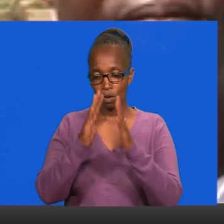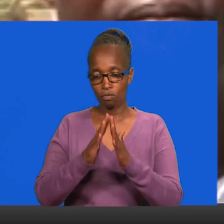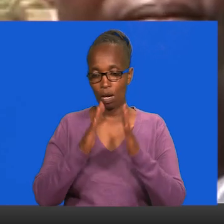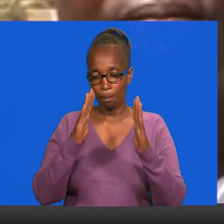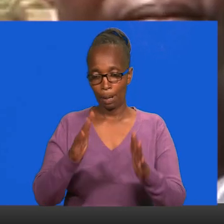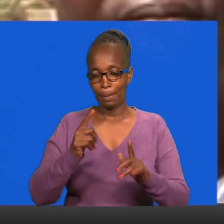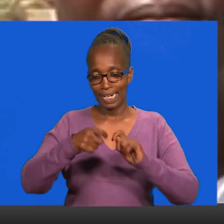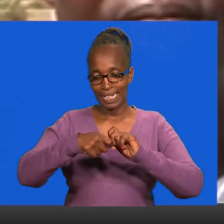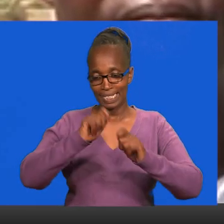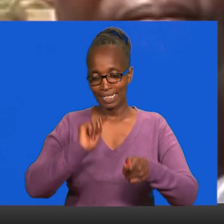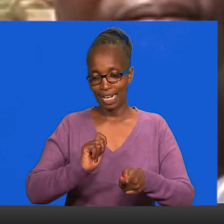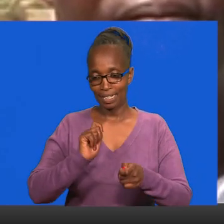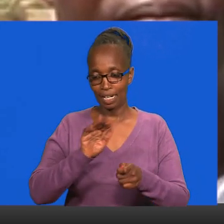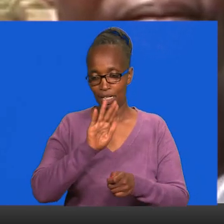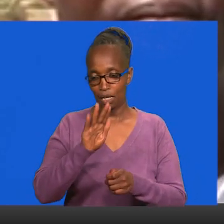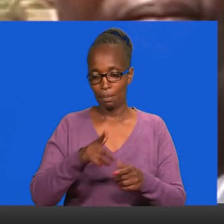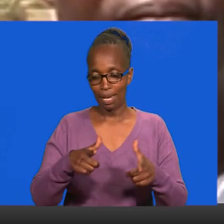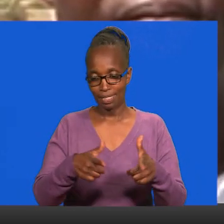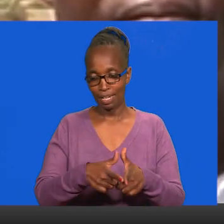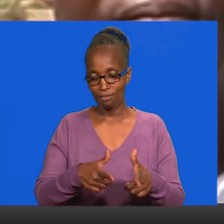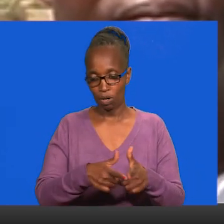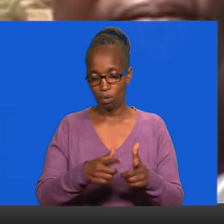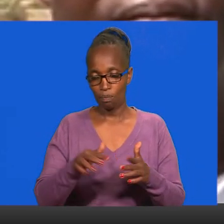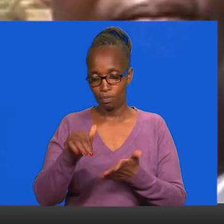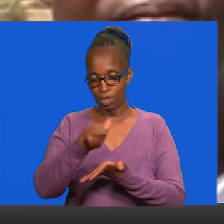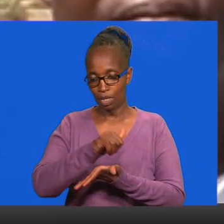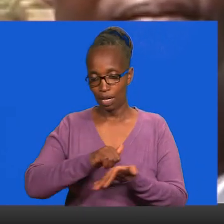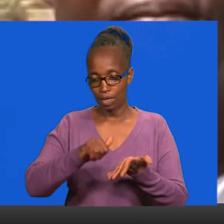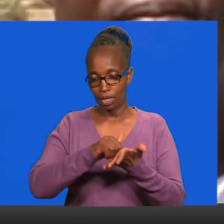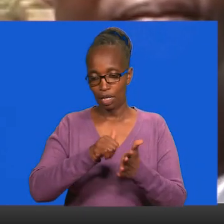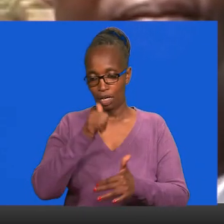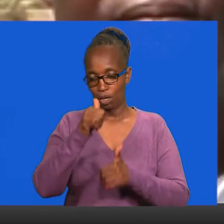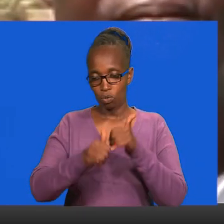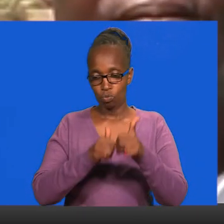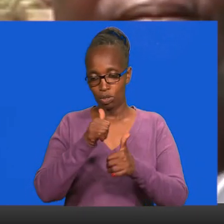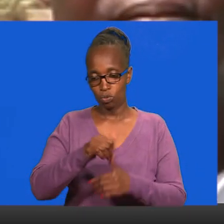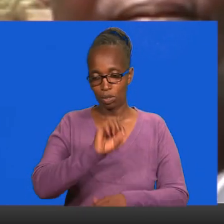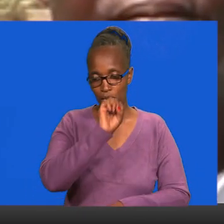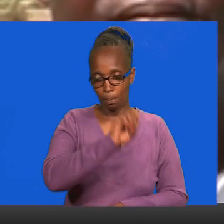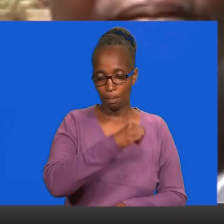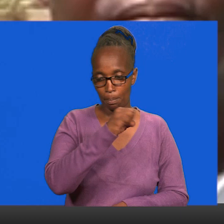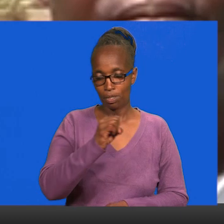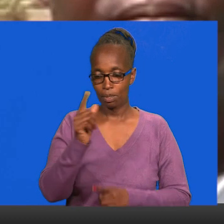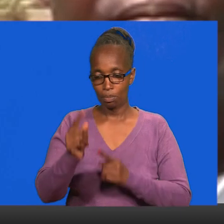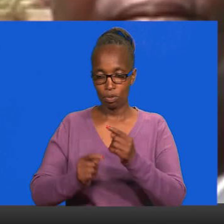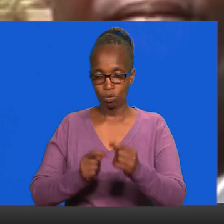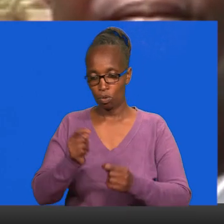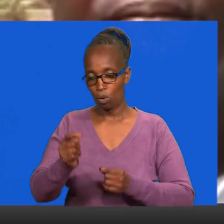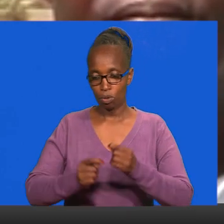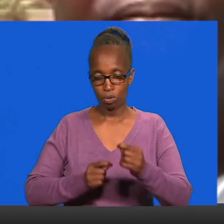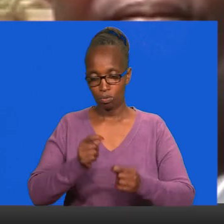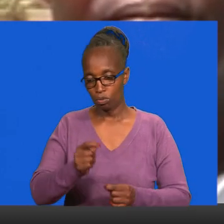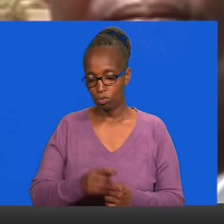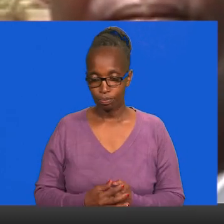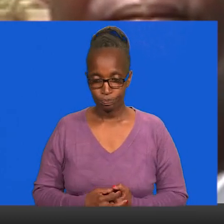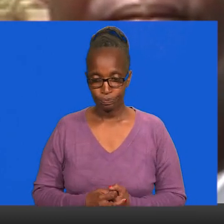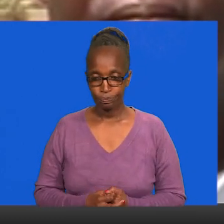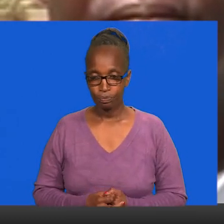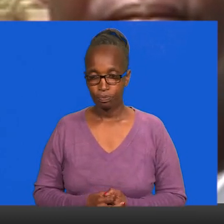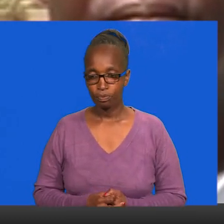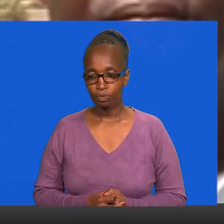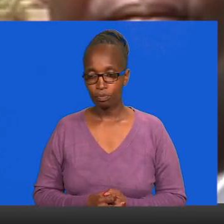tear in the cervical area that could not be controlled by the